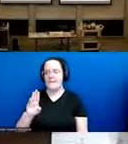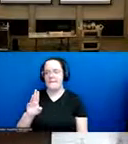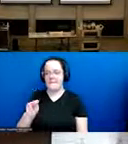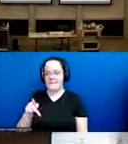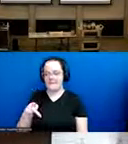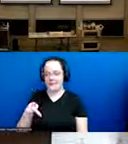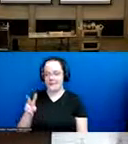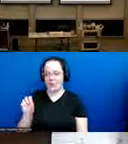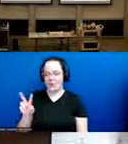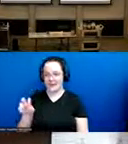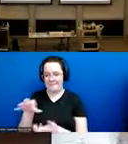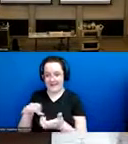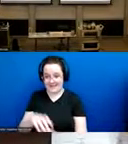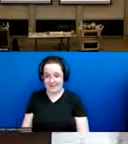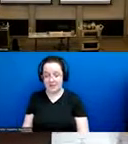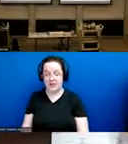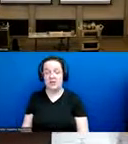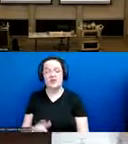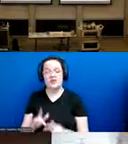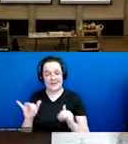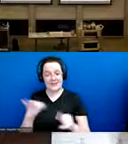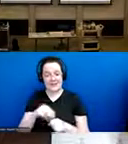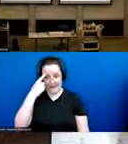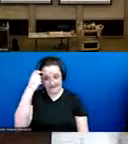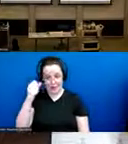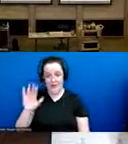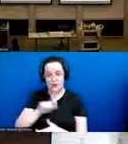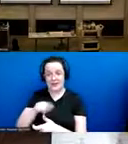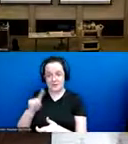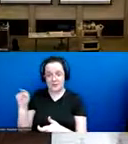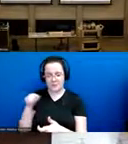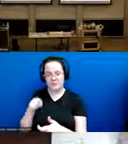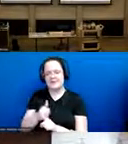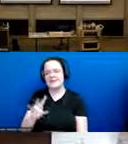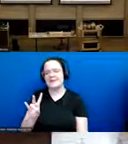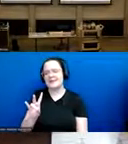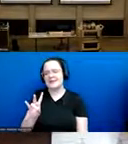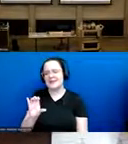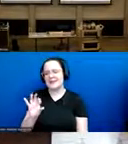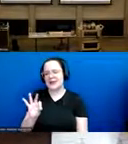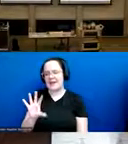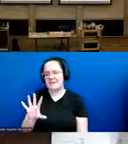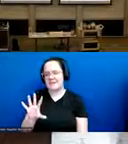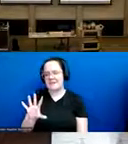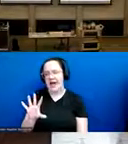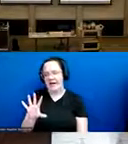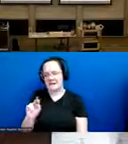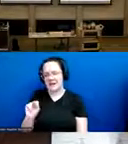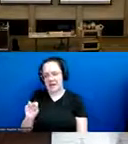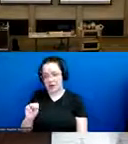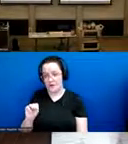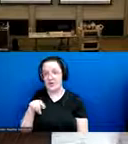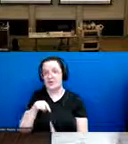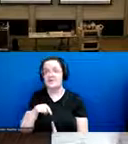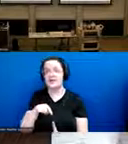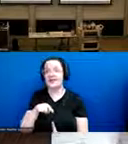in the memory, you put your input photons at 795 nanometers, which is the D1 line of rubidium. And then if you put that exactly at the